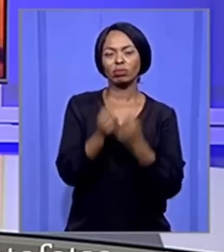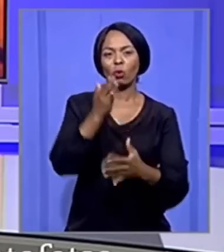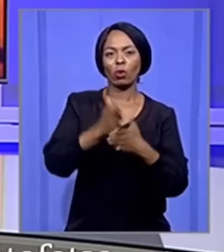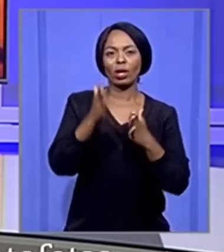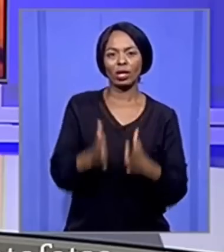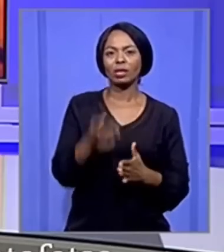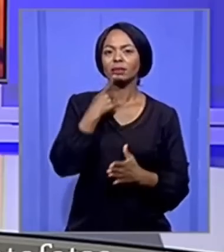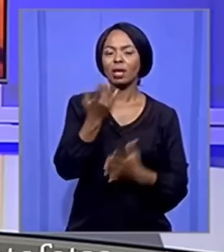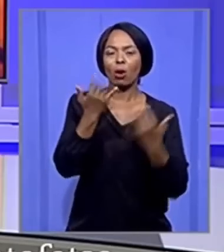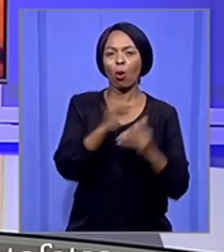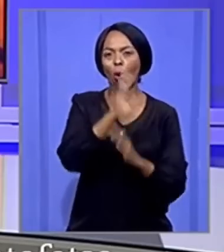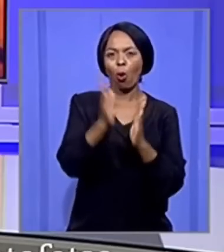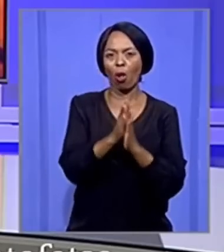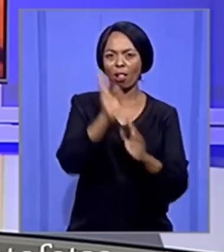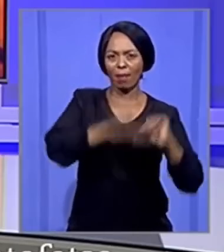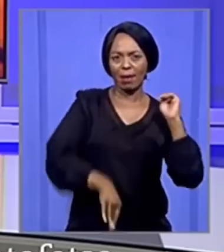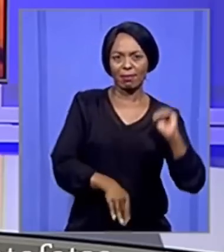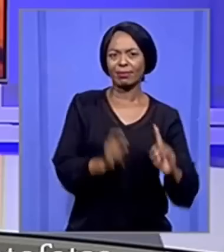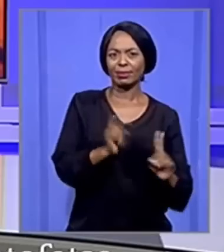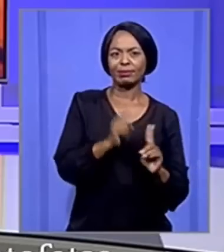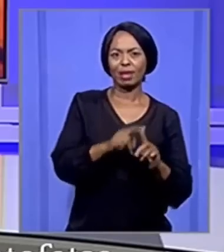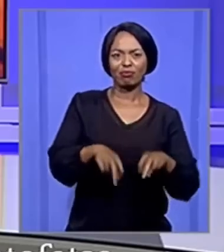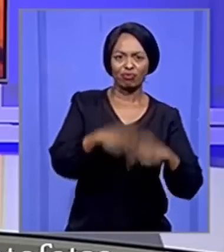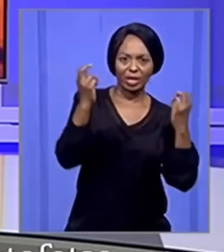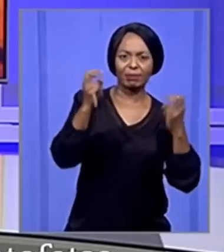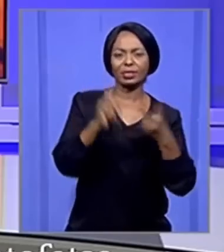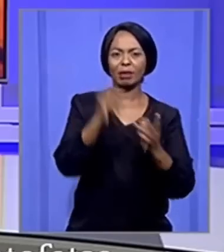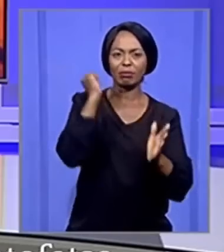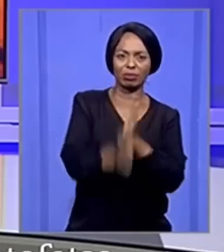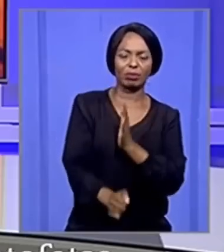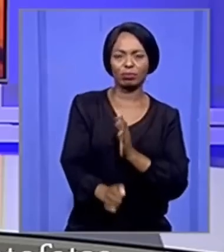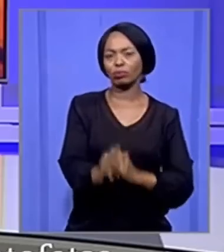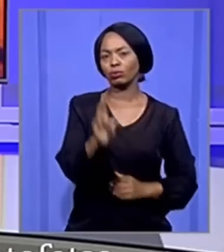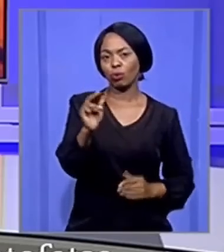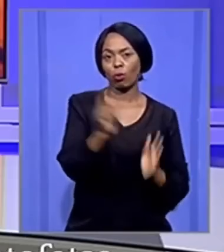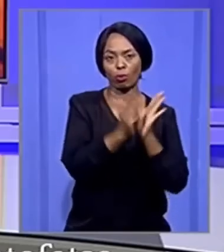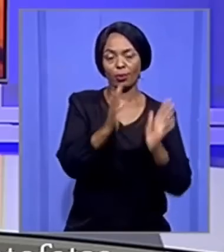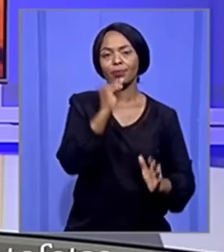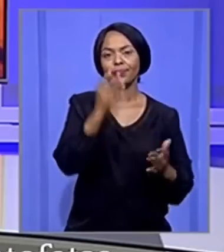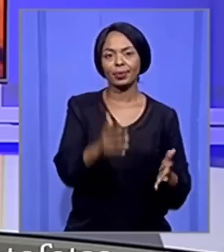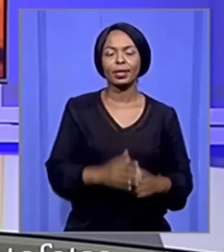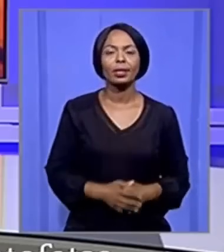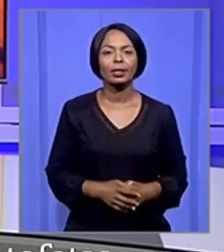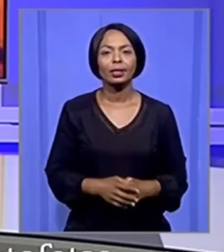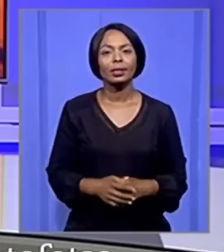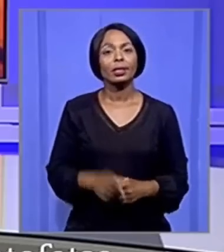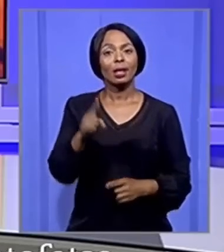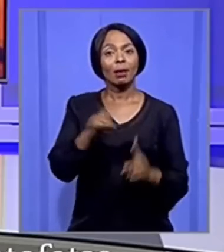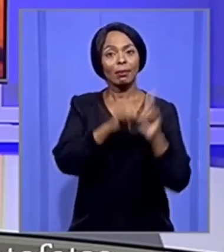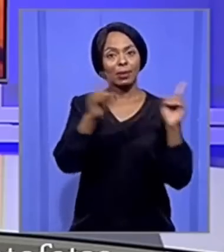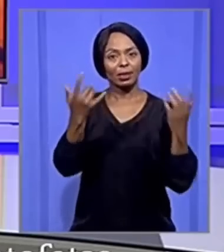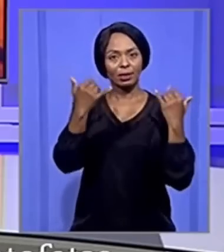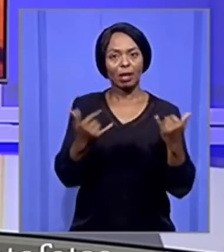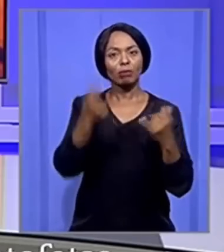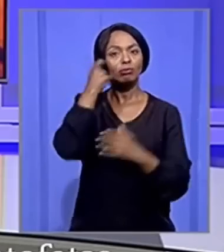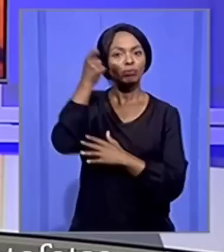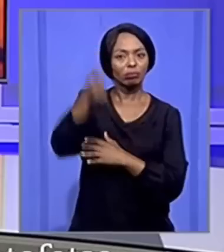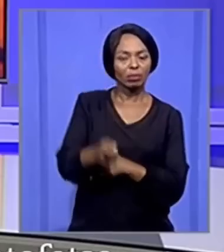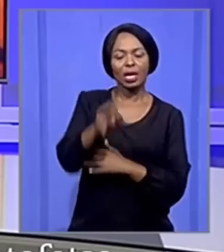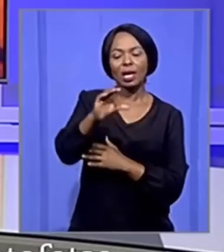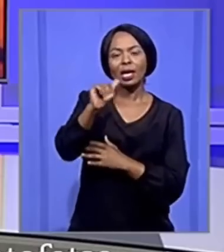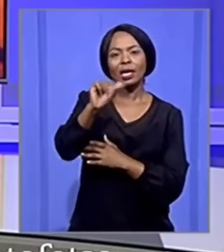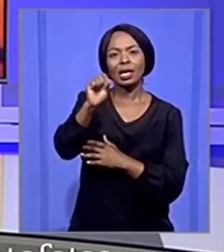atlholelwe ditatofatso tsotlhe kgatlhanong nae tsa petelelo le tsa go tlhaetsa molao matlho. Le fa go ntse jalo, moatlhodi Kasim